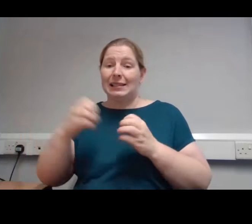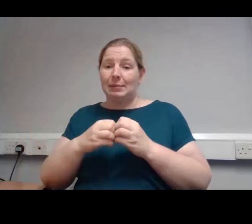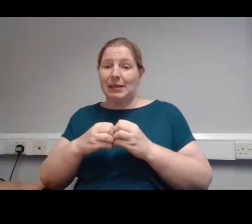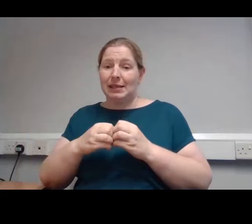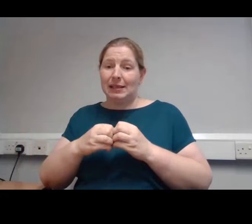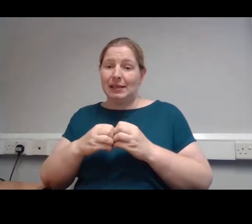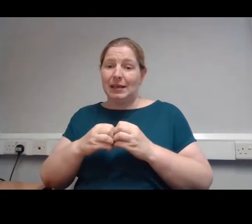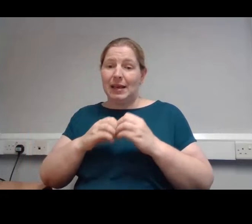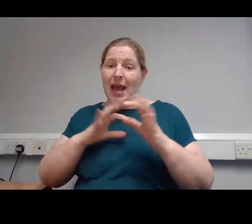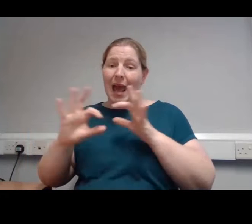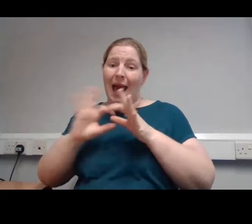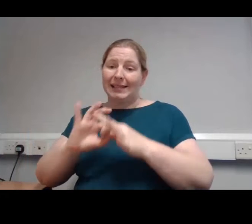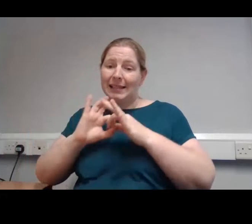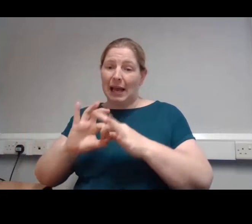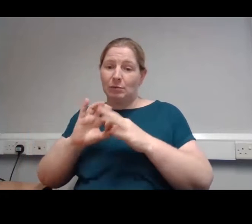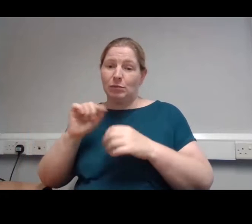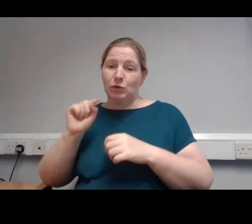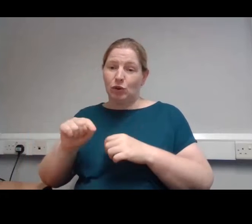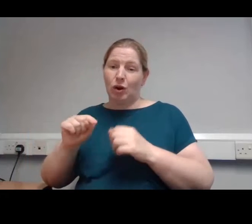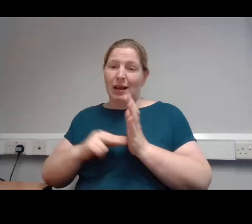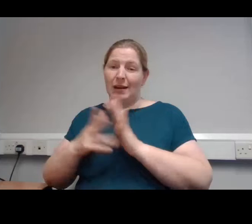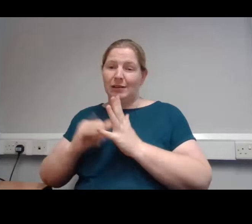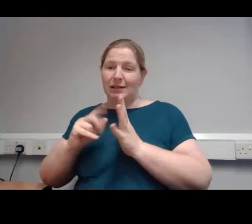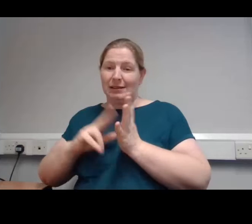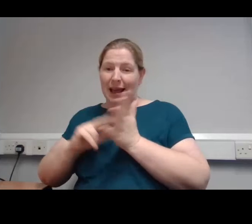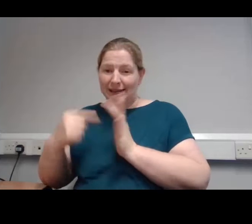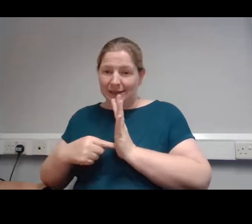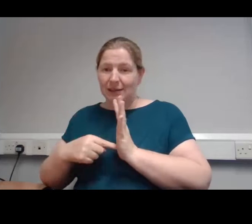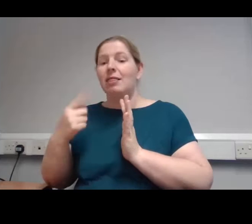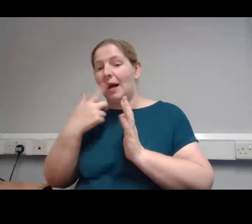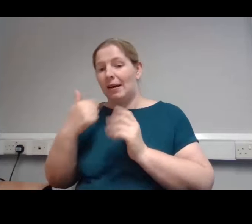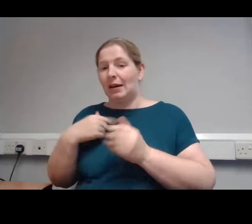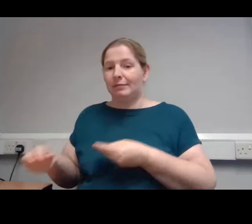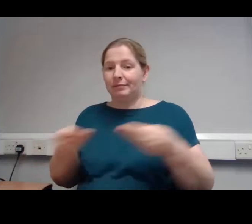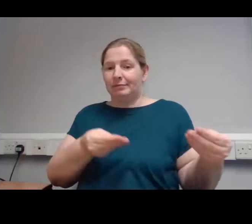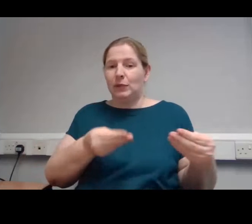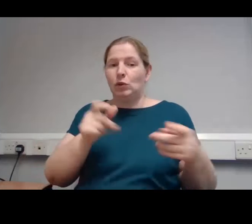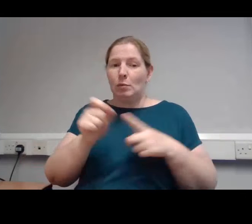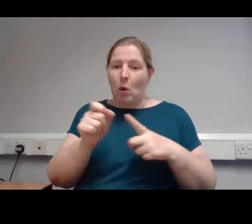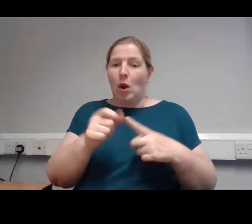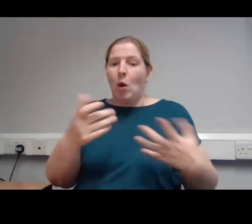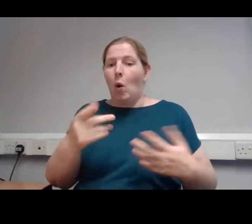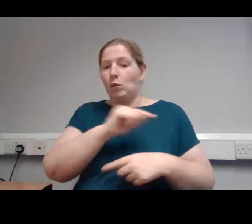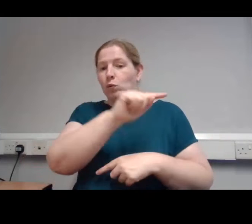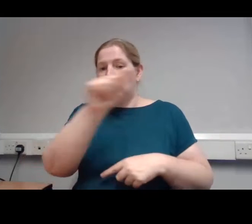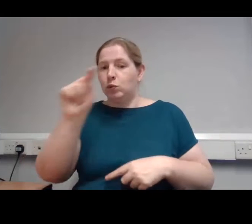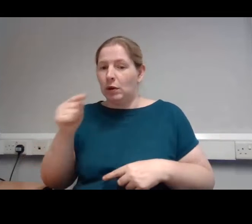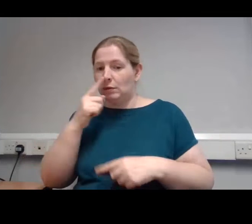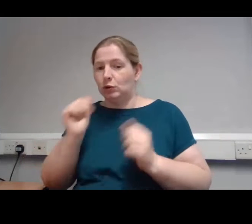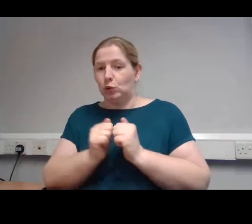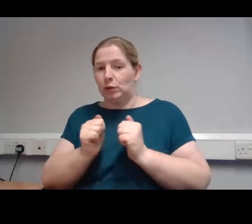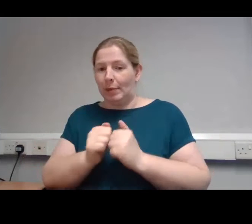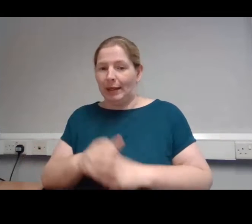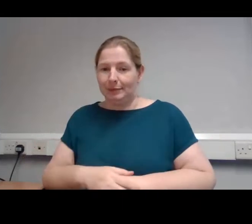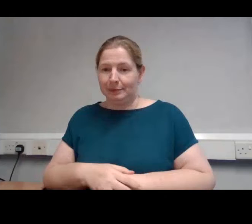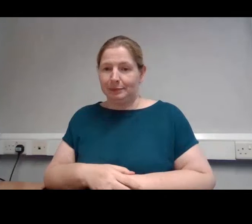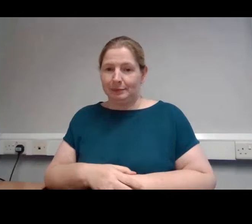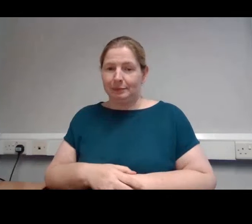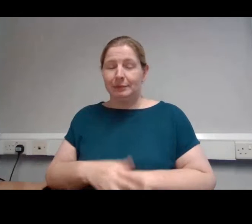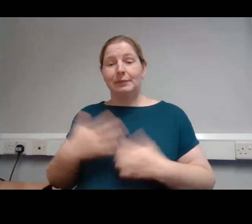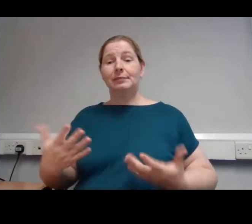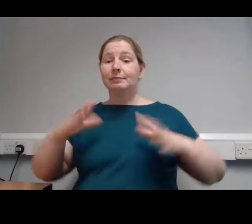ddicb.engagement@nhs.net, and I'll be able to forward any questions to Paula or whoever can get the answers for you. So now we've come to the end. I'd